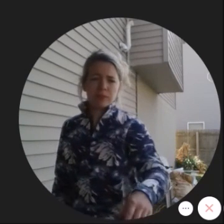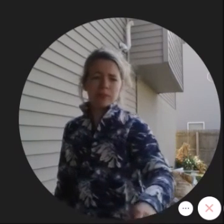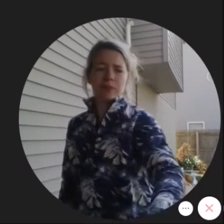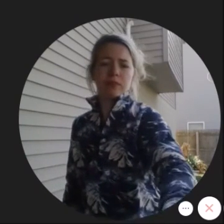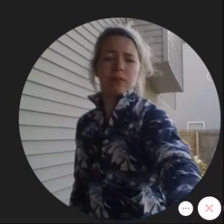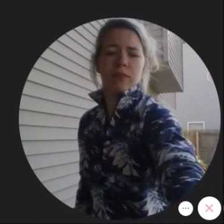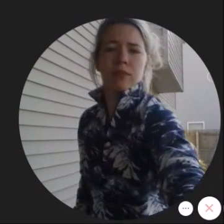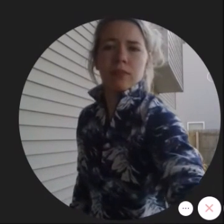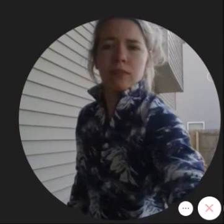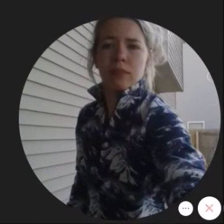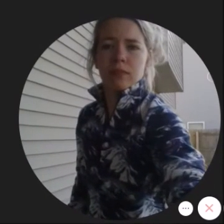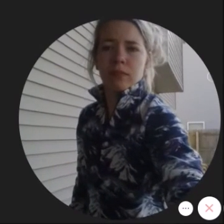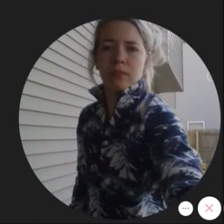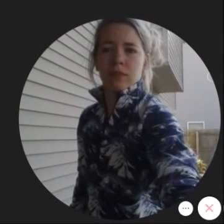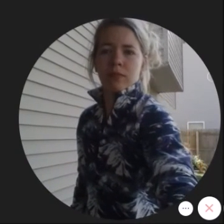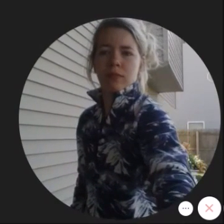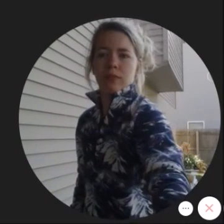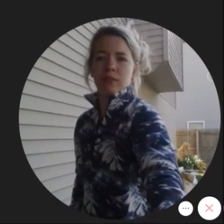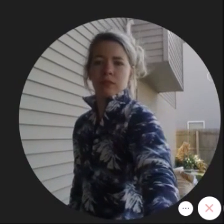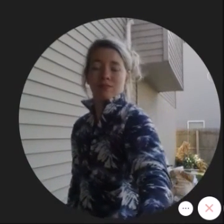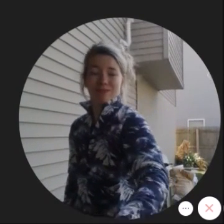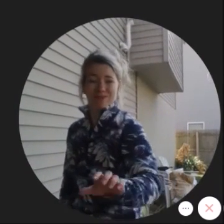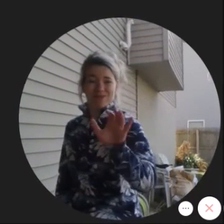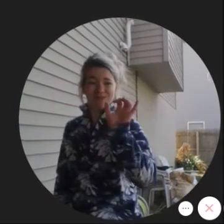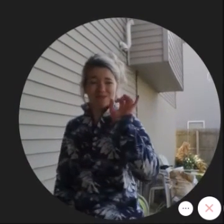And it's connected to all of the Harry Potter movies.